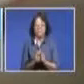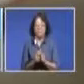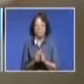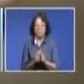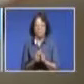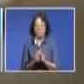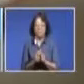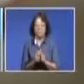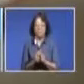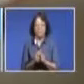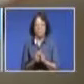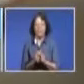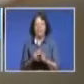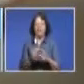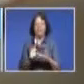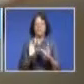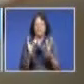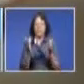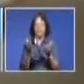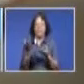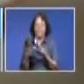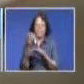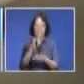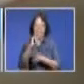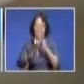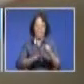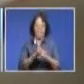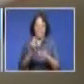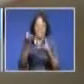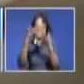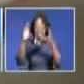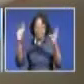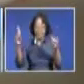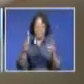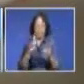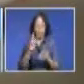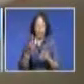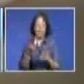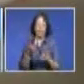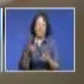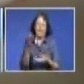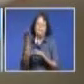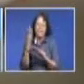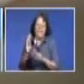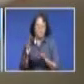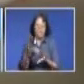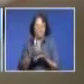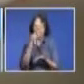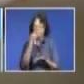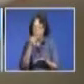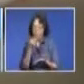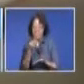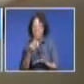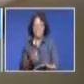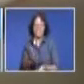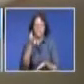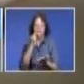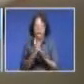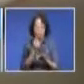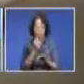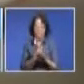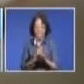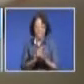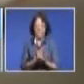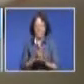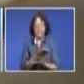Well, with independence celebrations in full swing, one Bahamian delicacy that will be consumed is conch. This despite 7 confirmed cases